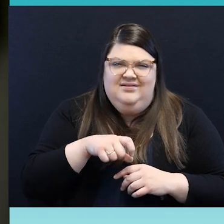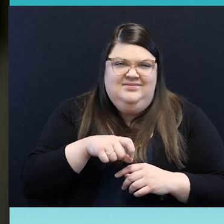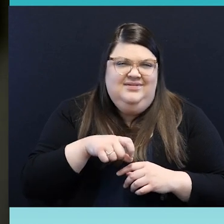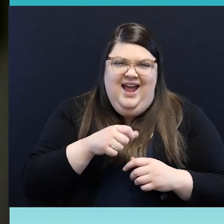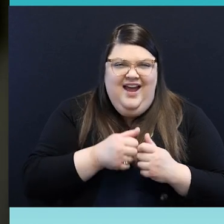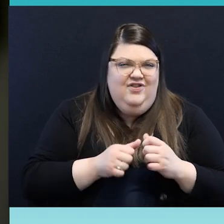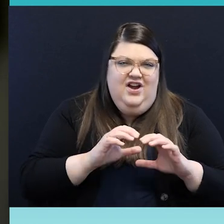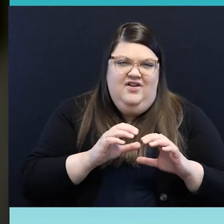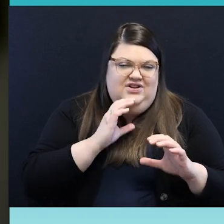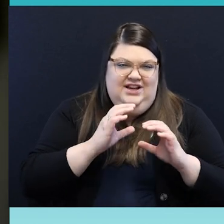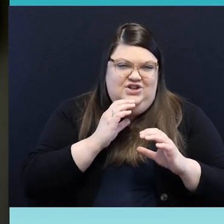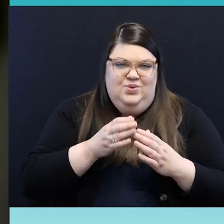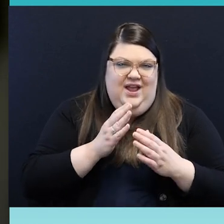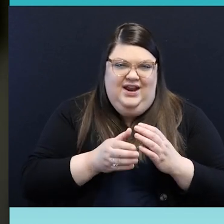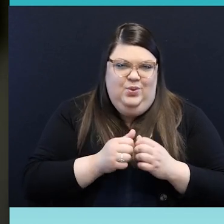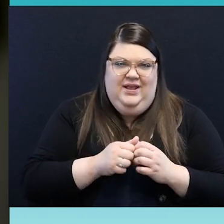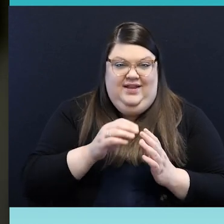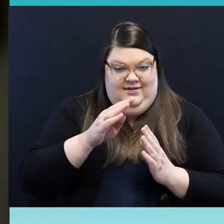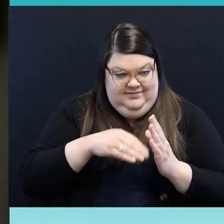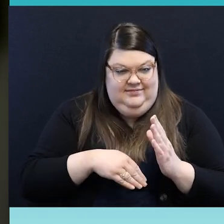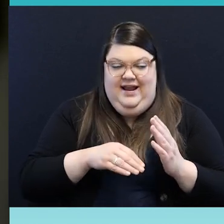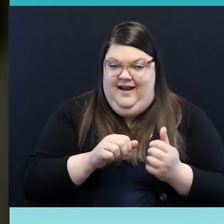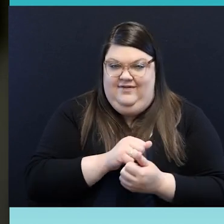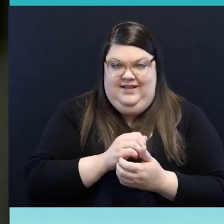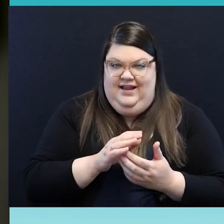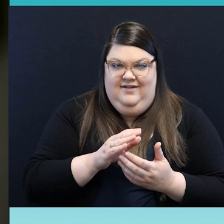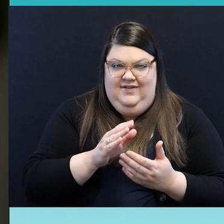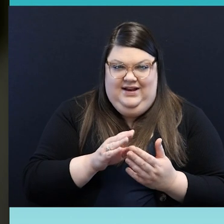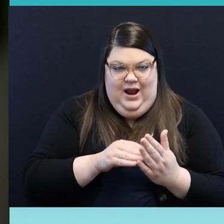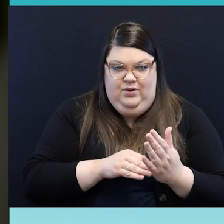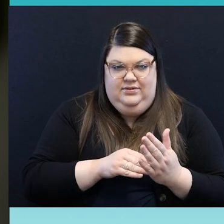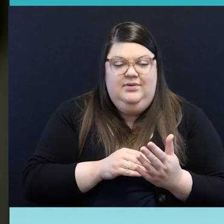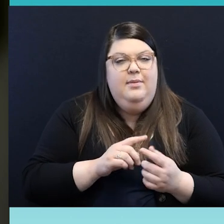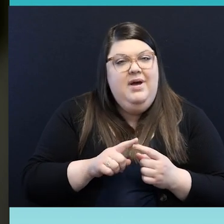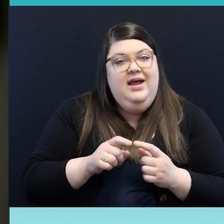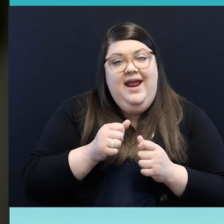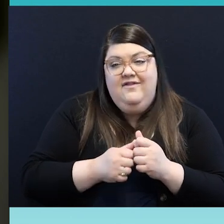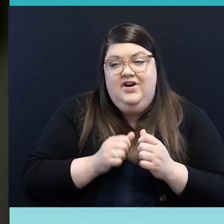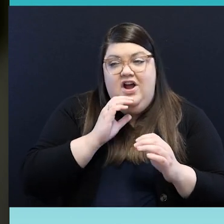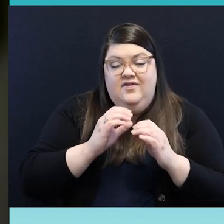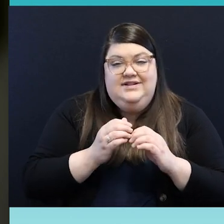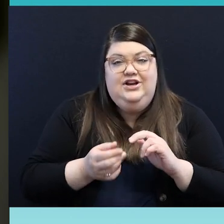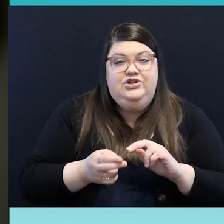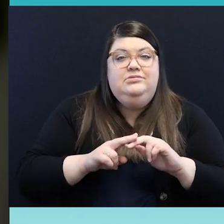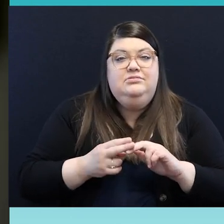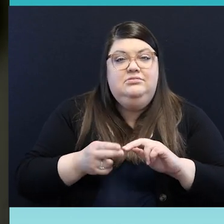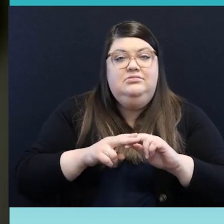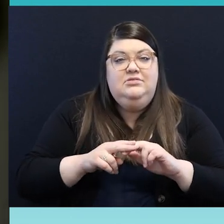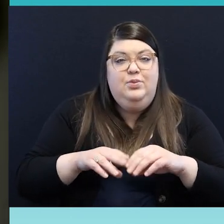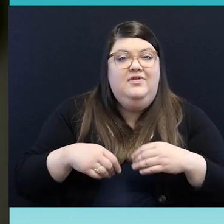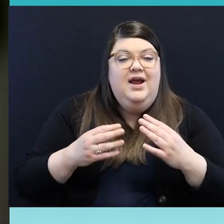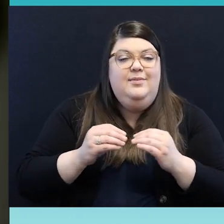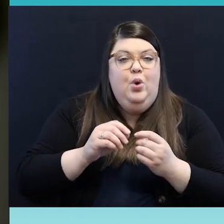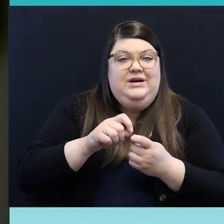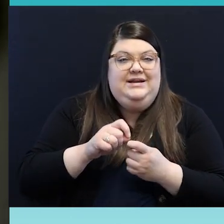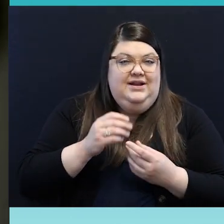conversation is going to end with a completed document, but every conversation will provide more detailed information